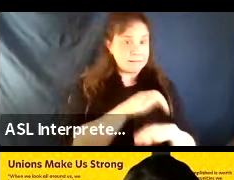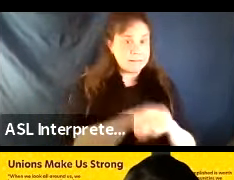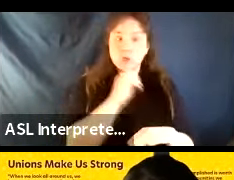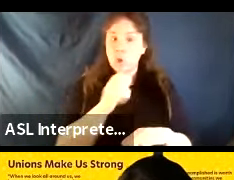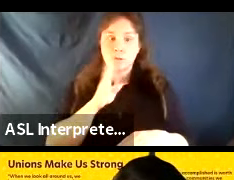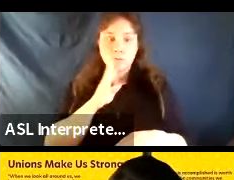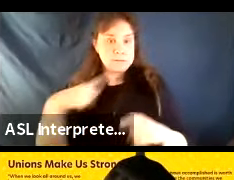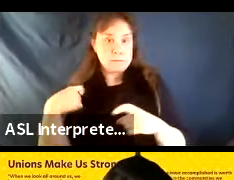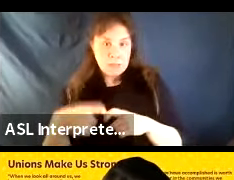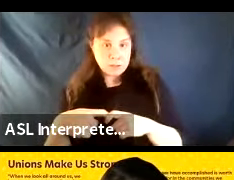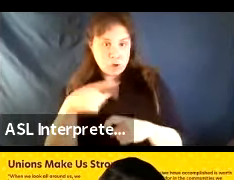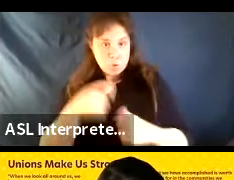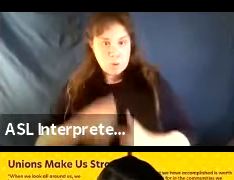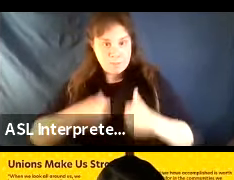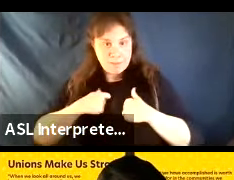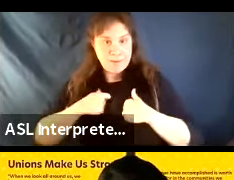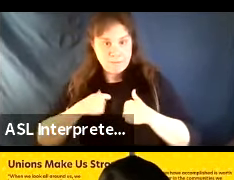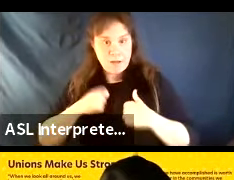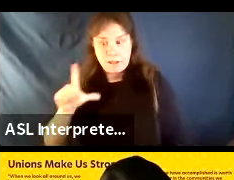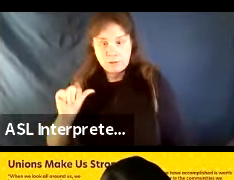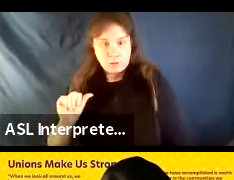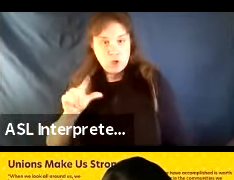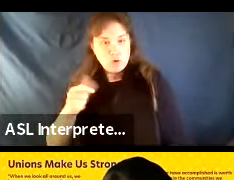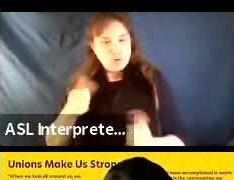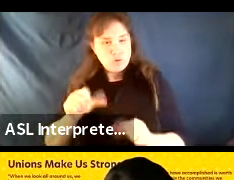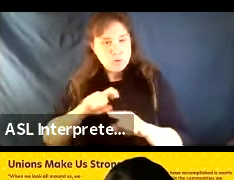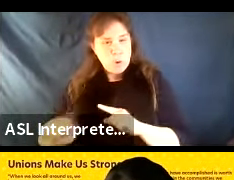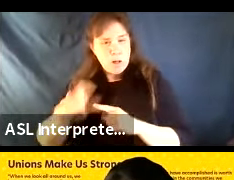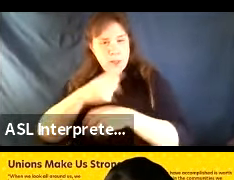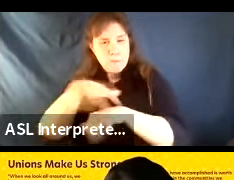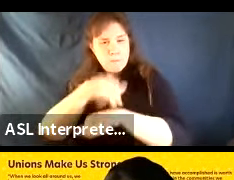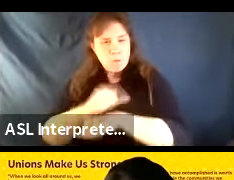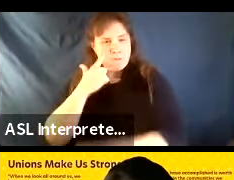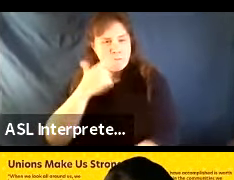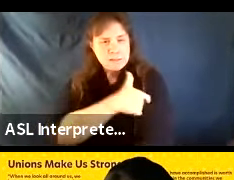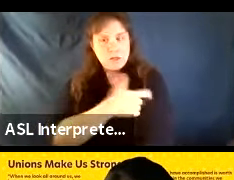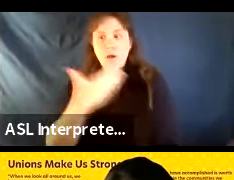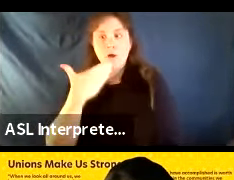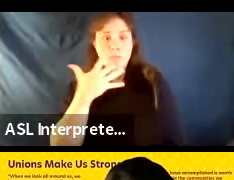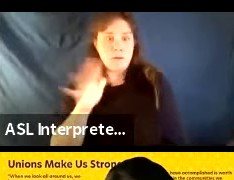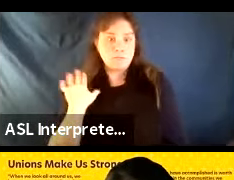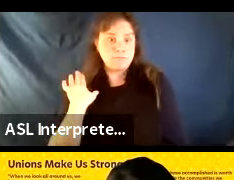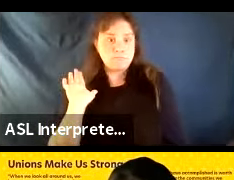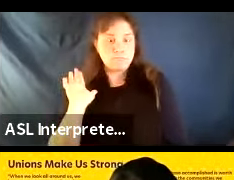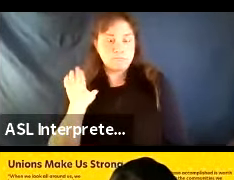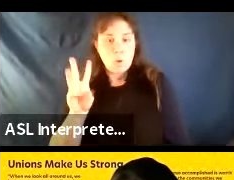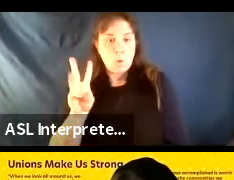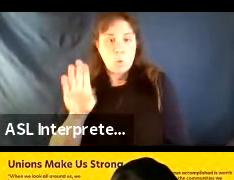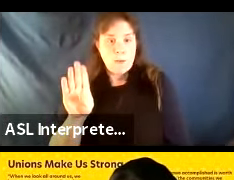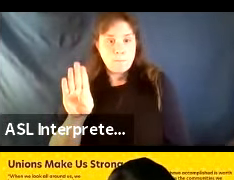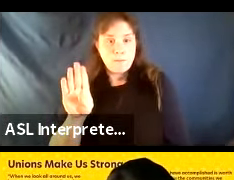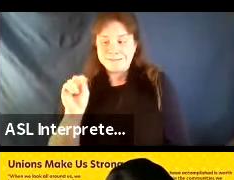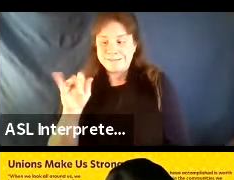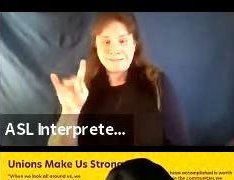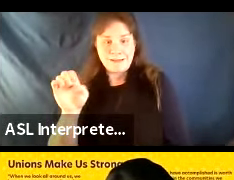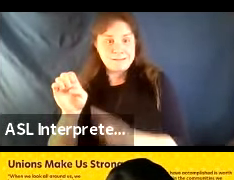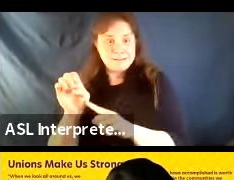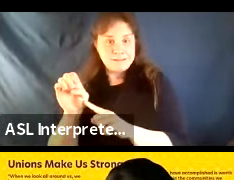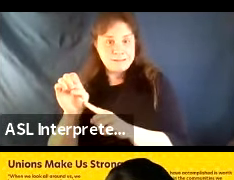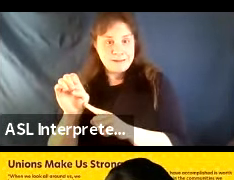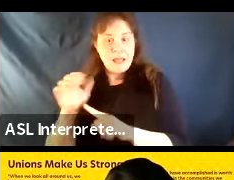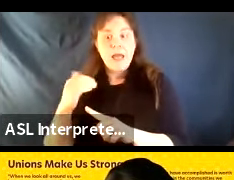in the county of Los Angeles and you're trying to schedule a vaccination appointment, good luck, because the web page, all it has, other than haga